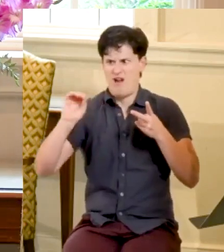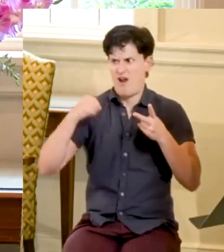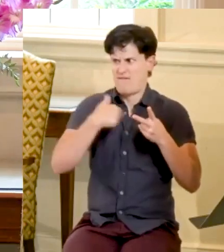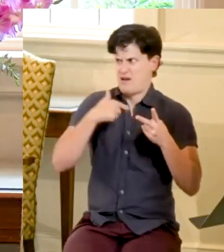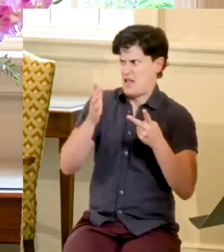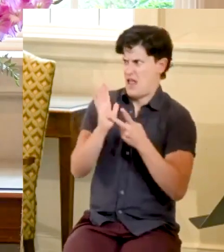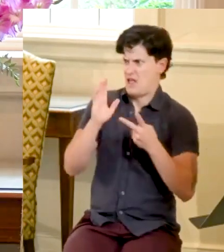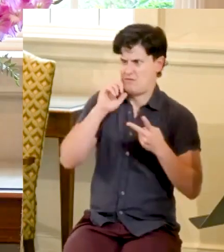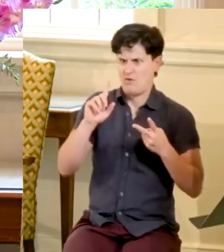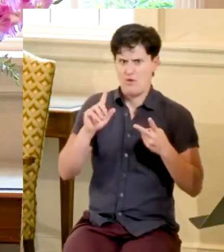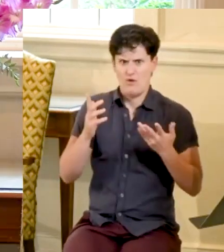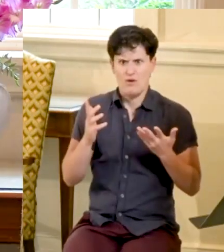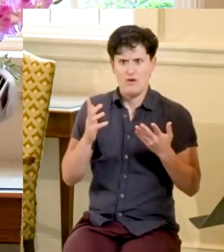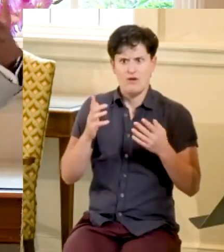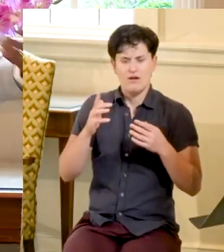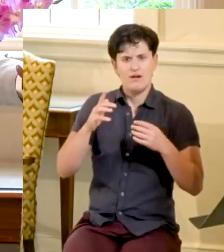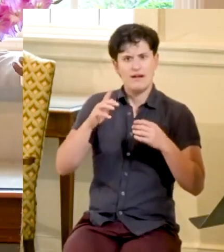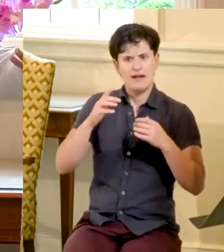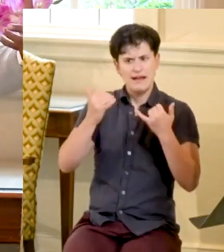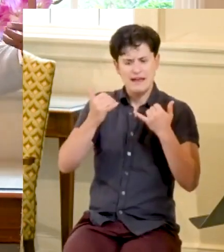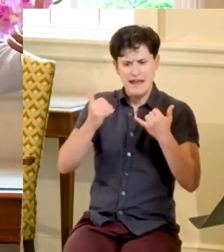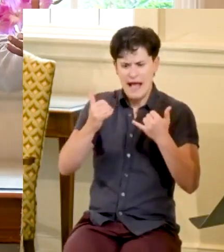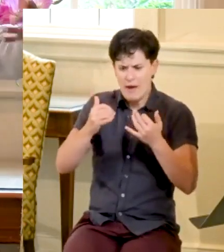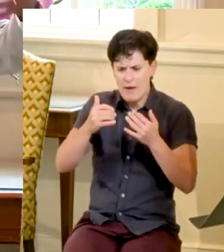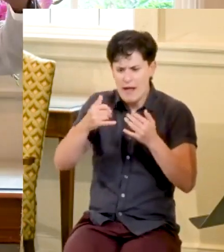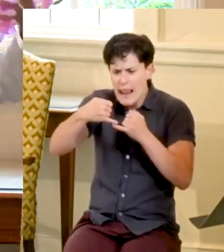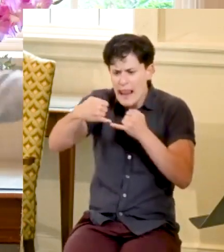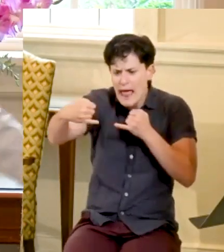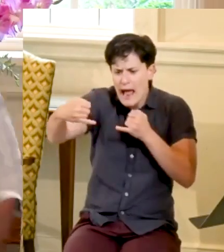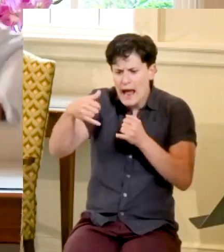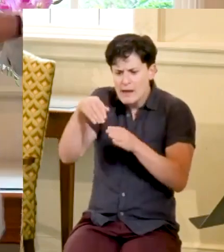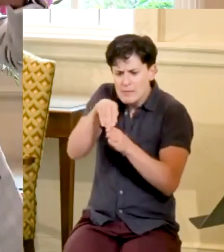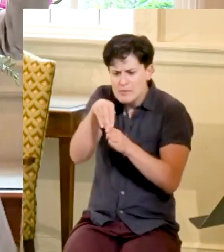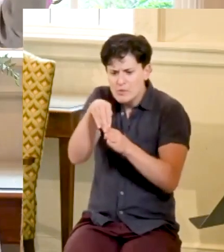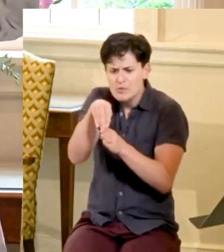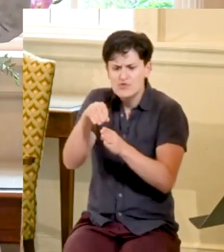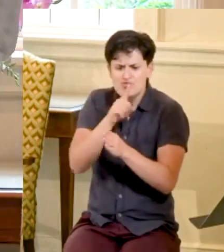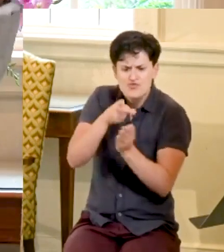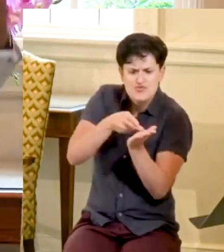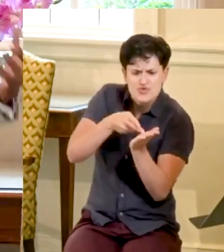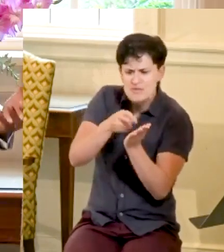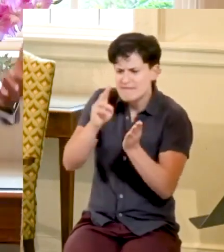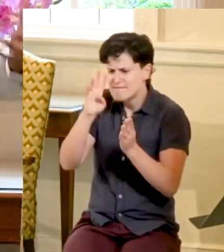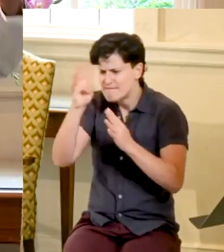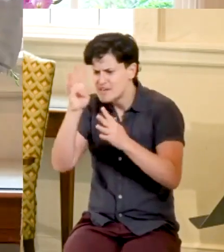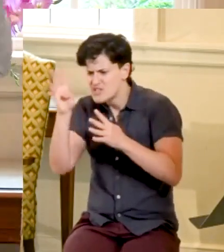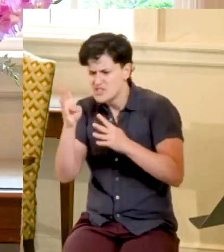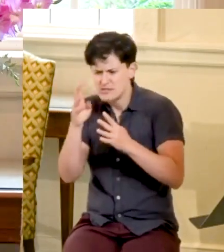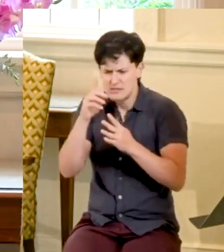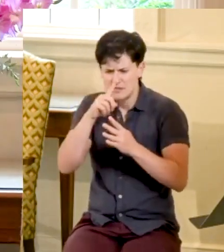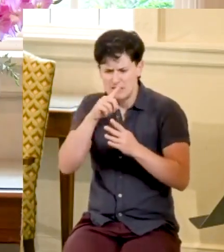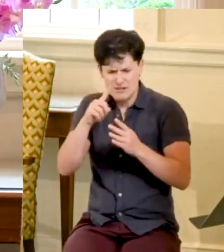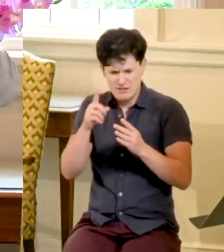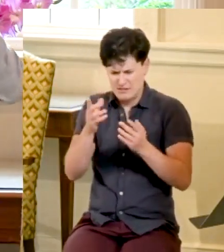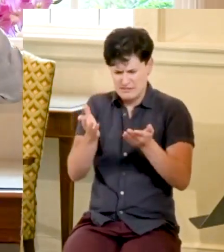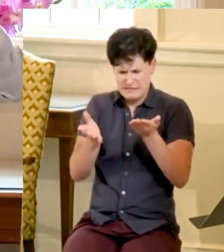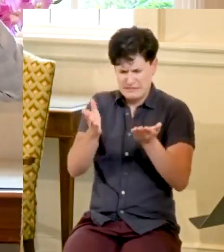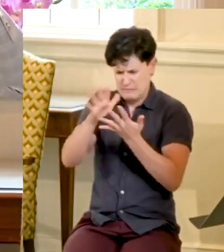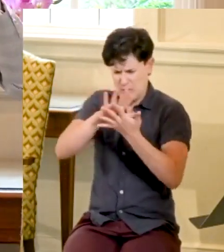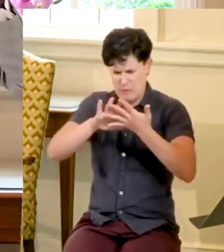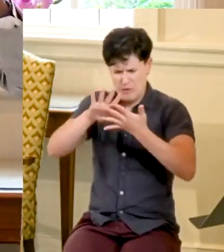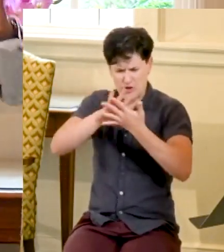has faded, the lines between truth and fiction have twisted, and everything familiar now